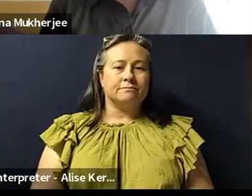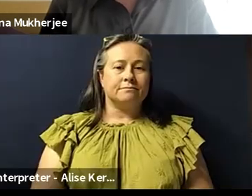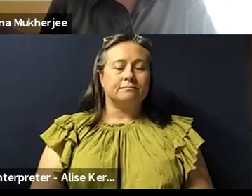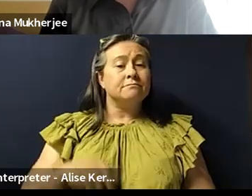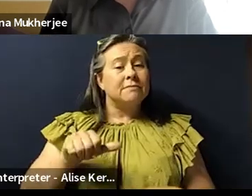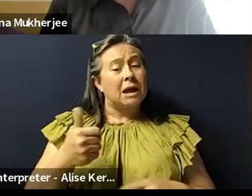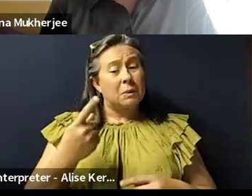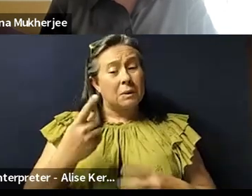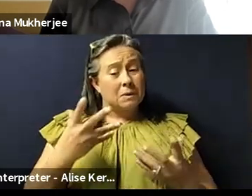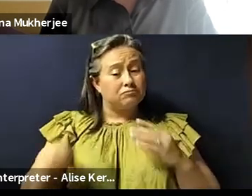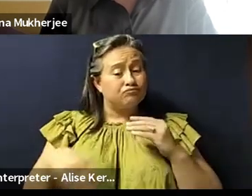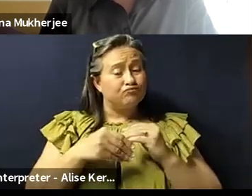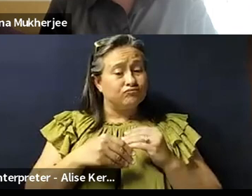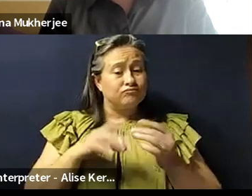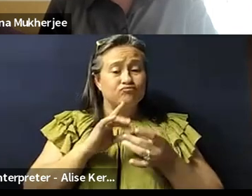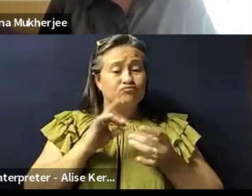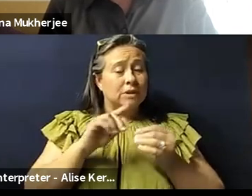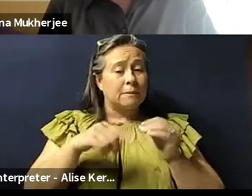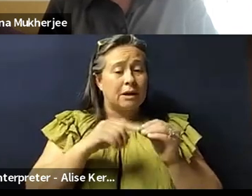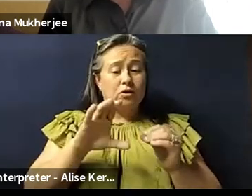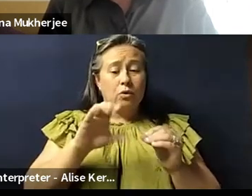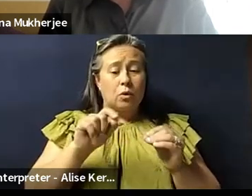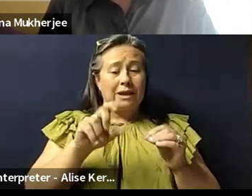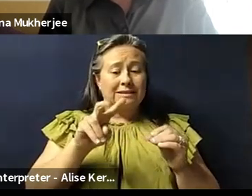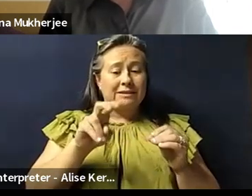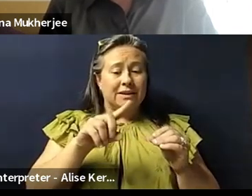Anybody else want to talk about the collectivization or?